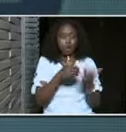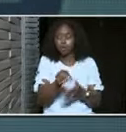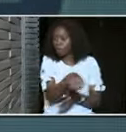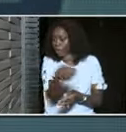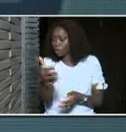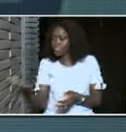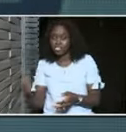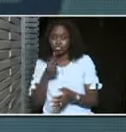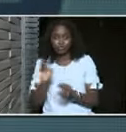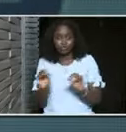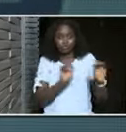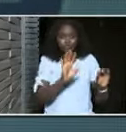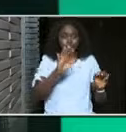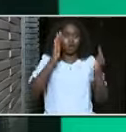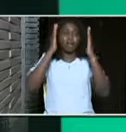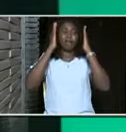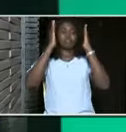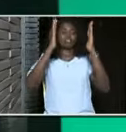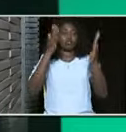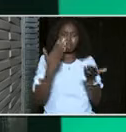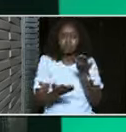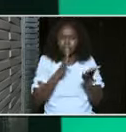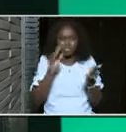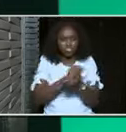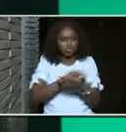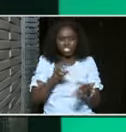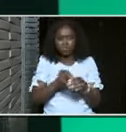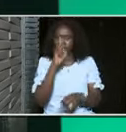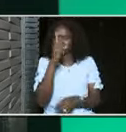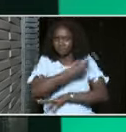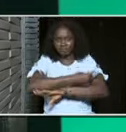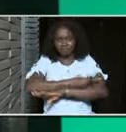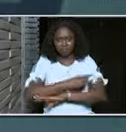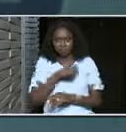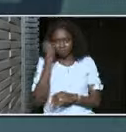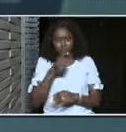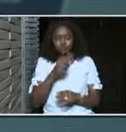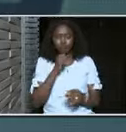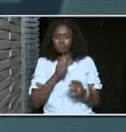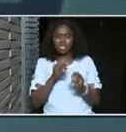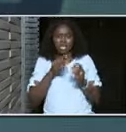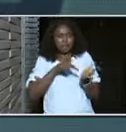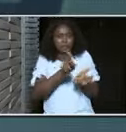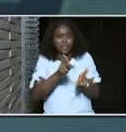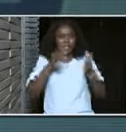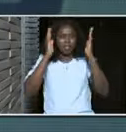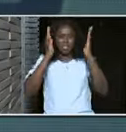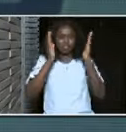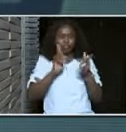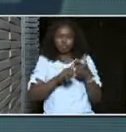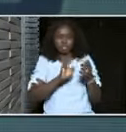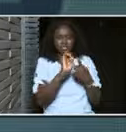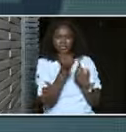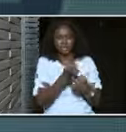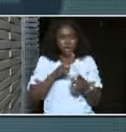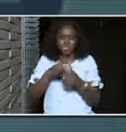destroyed in a day by the environment you didn't pay attention to. Whether you're talking of education, you are building roads, whatever